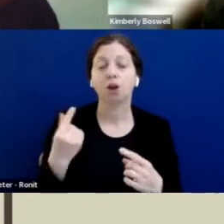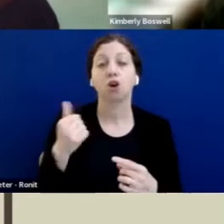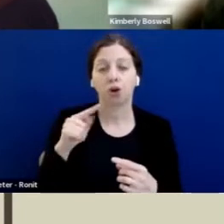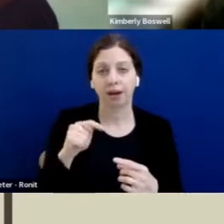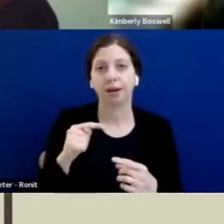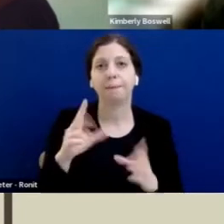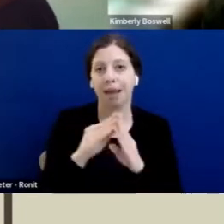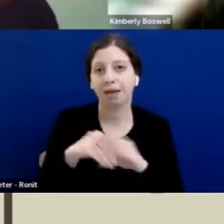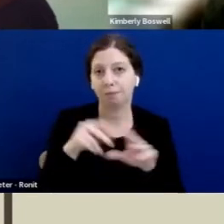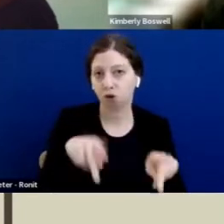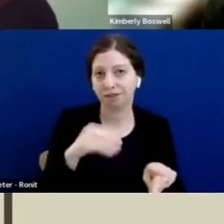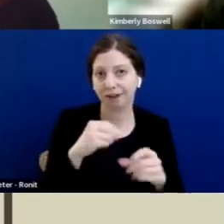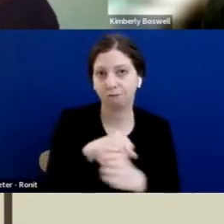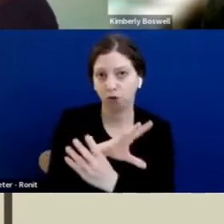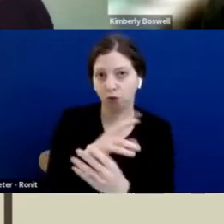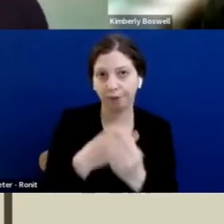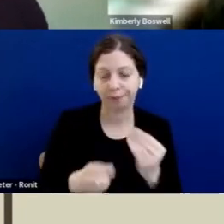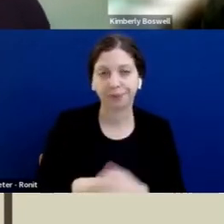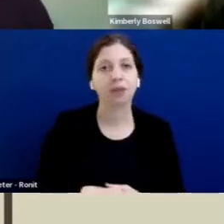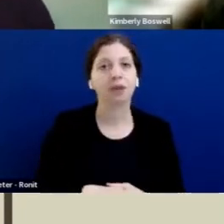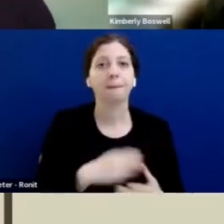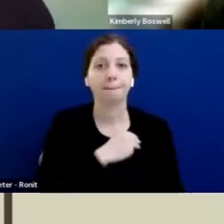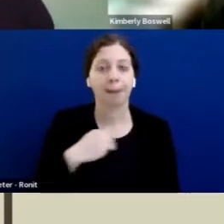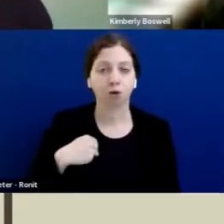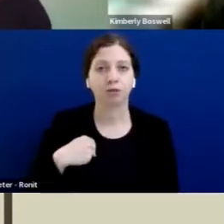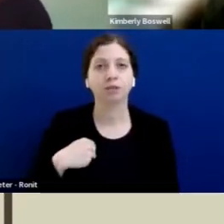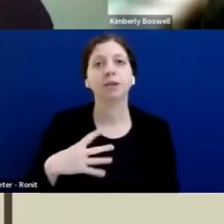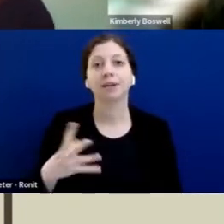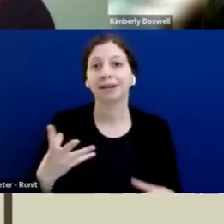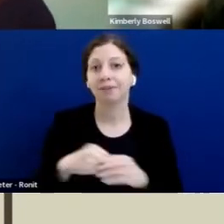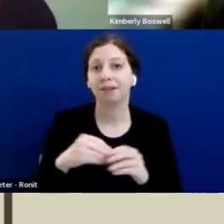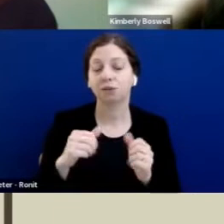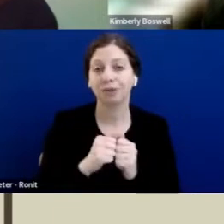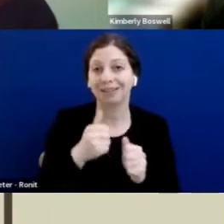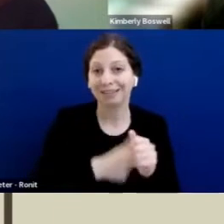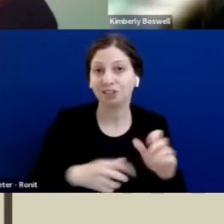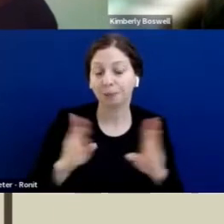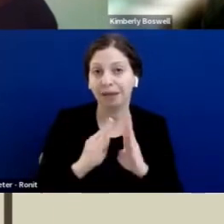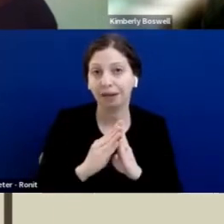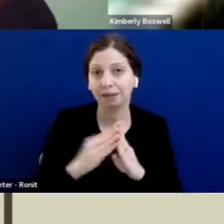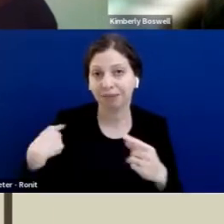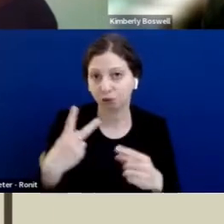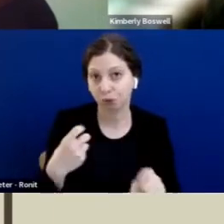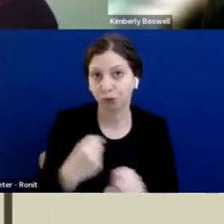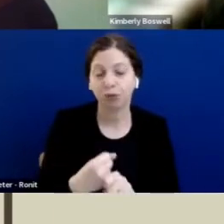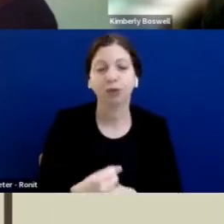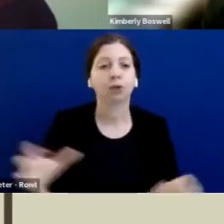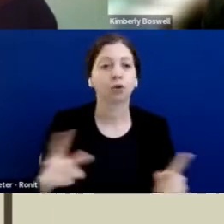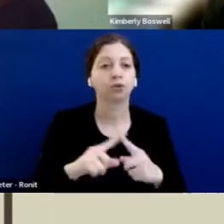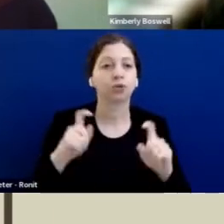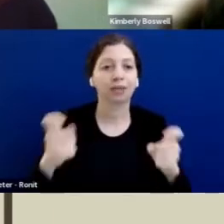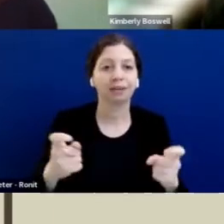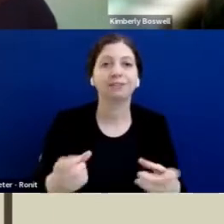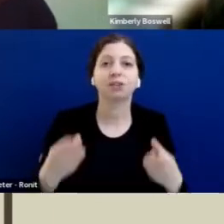met in person and virtually. These members were invested in each meeting. They were encouraged to give suggestions and